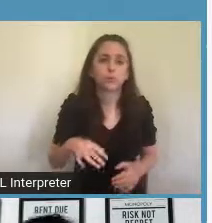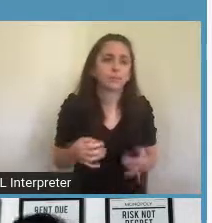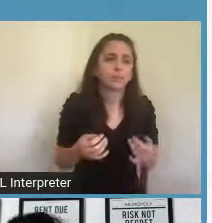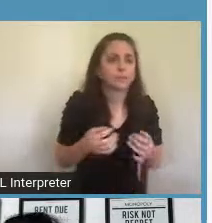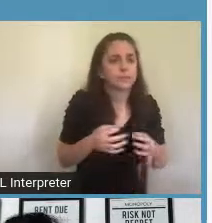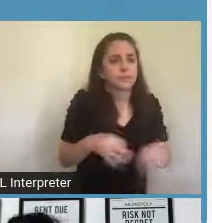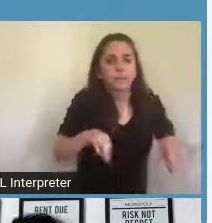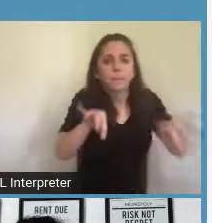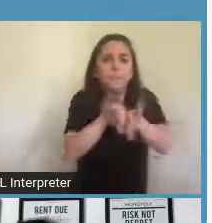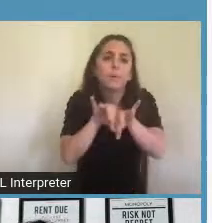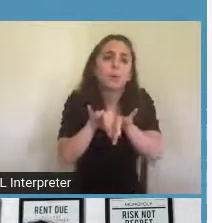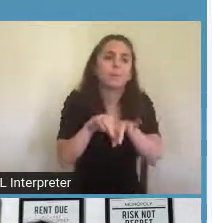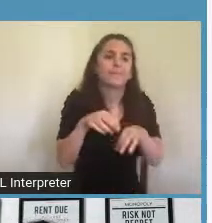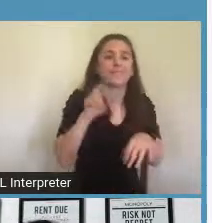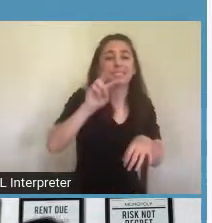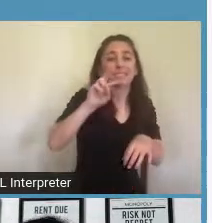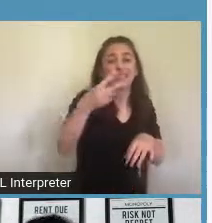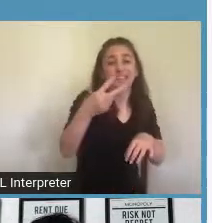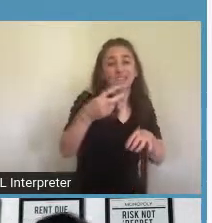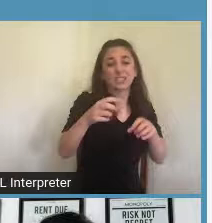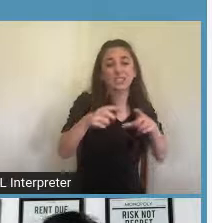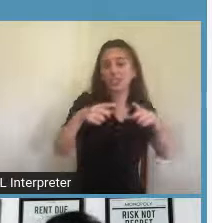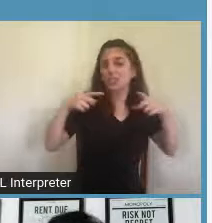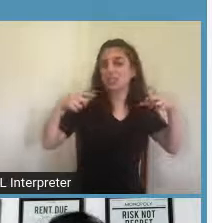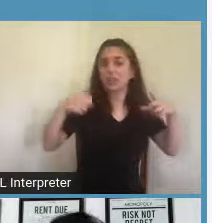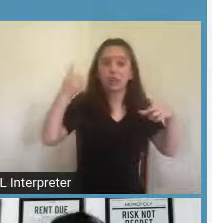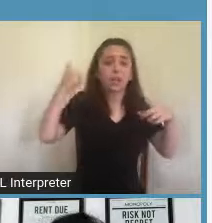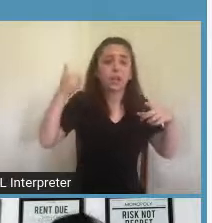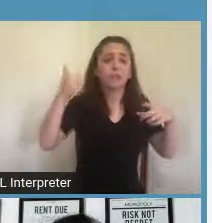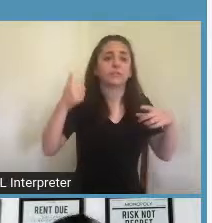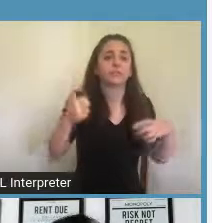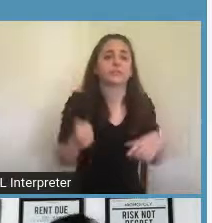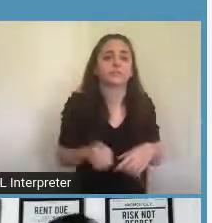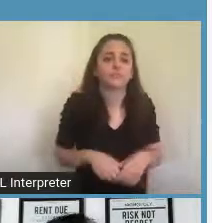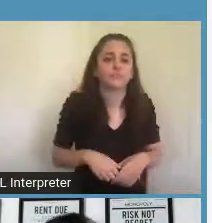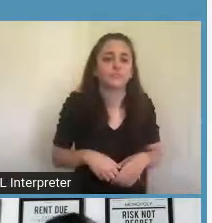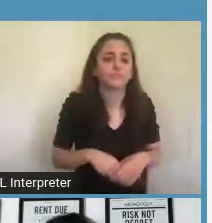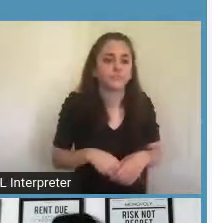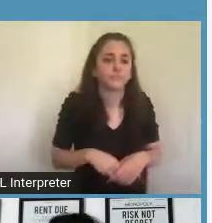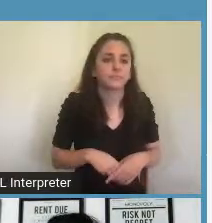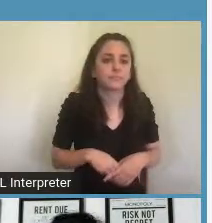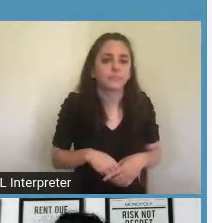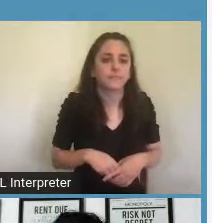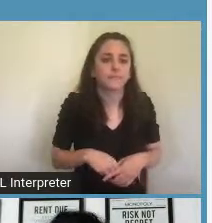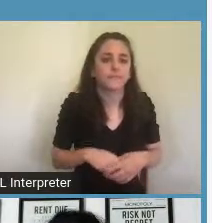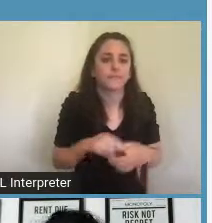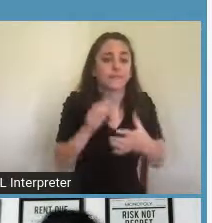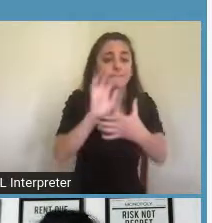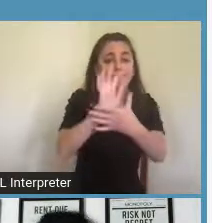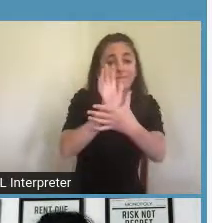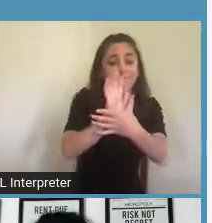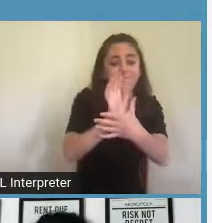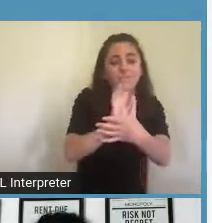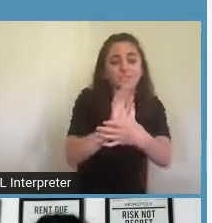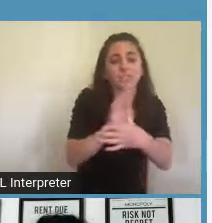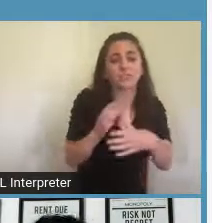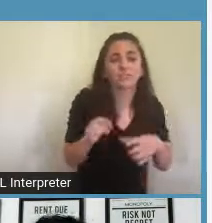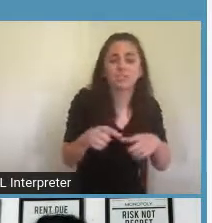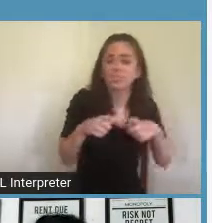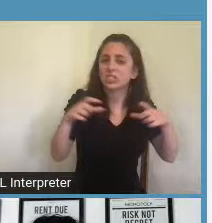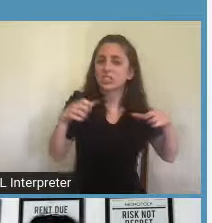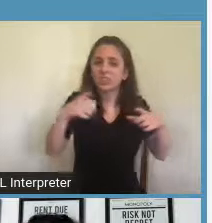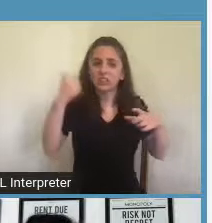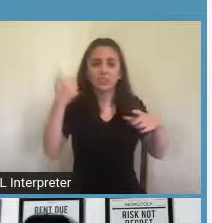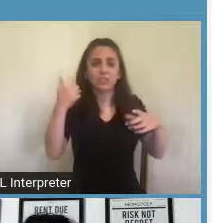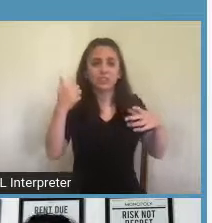second largest search engine. And in fact, video is the largest driver of internet